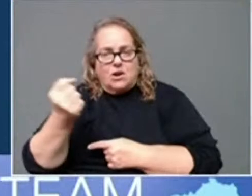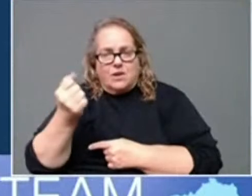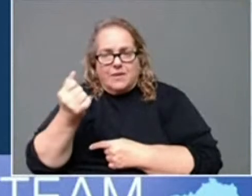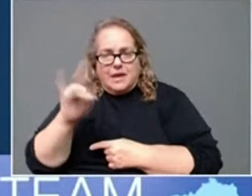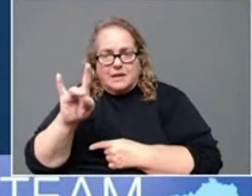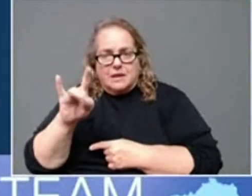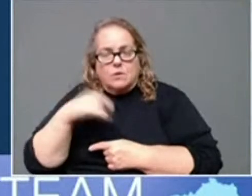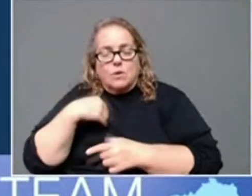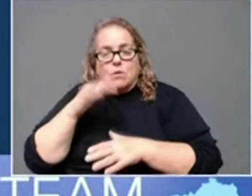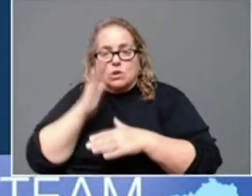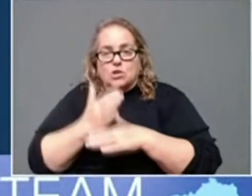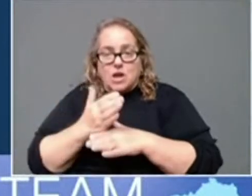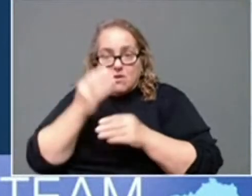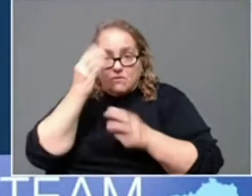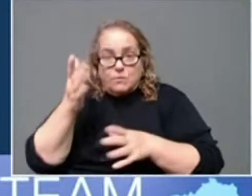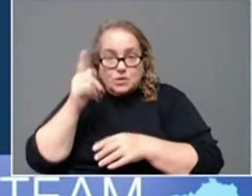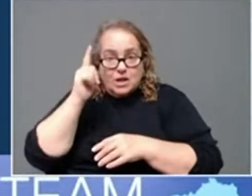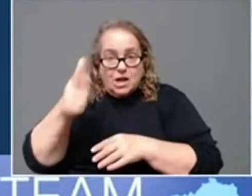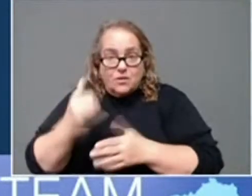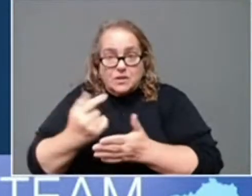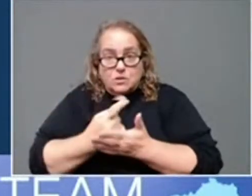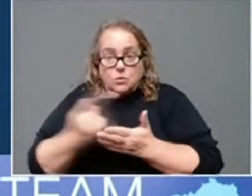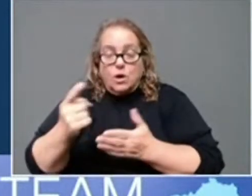information later this week about where our eligible